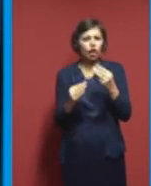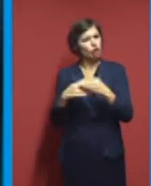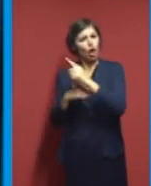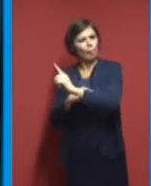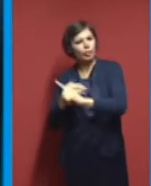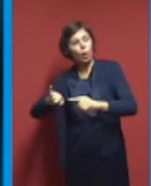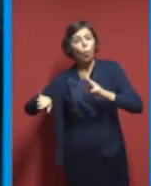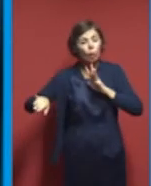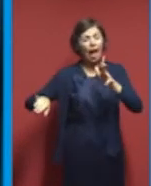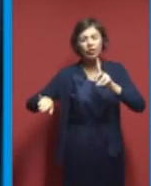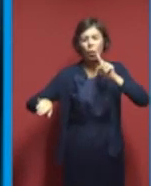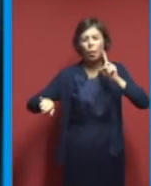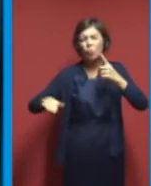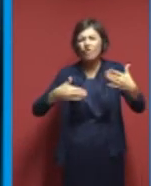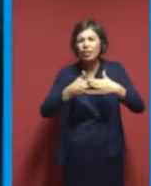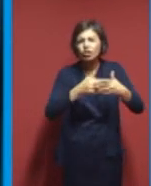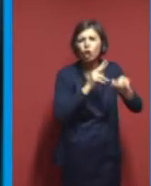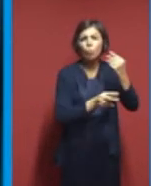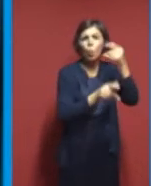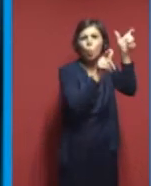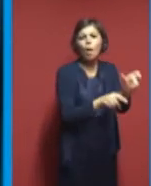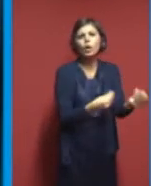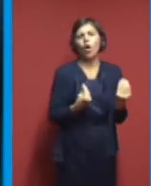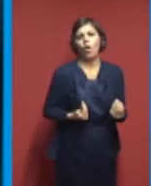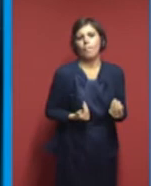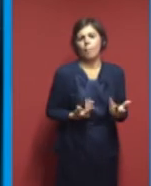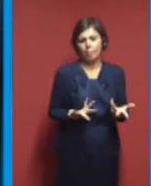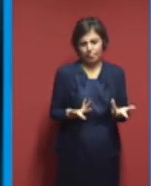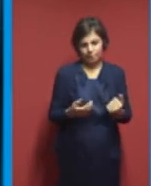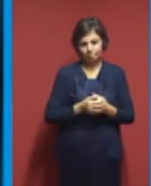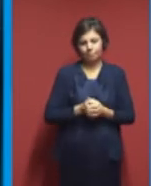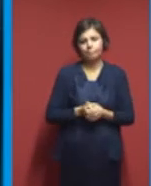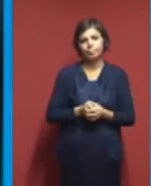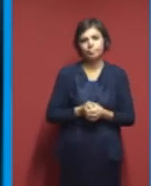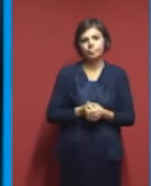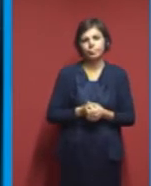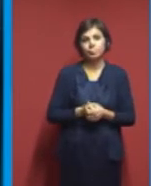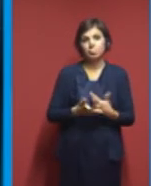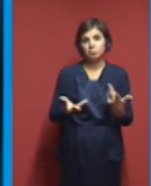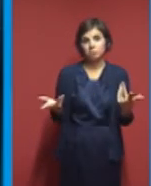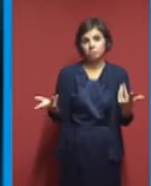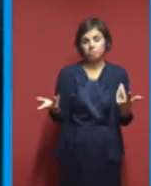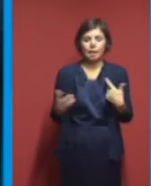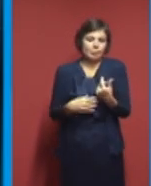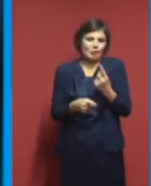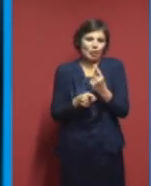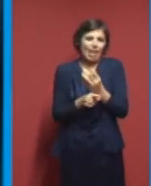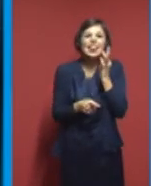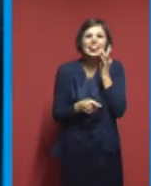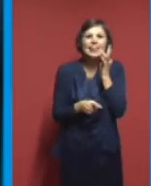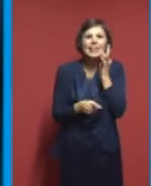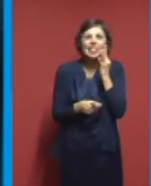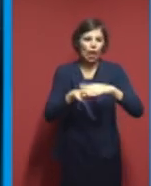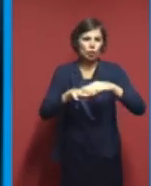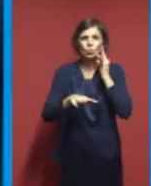replacing clinical trials, we're going to need to be able to grow these tissues in a more scalable way. And this is a schematic of a bioreactor we're developing in